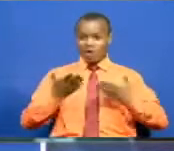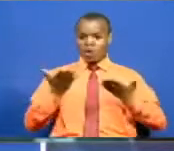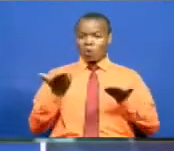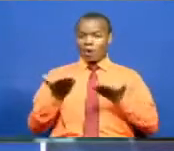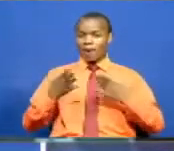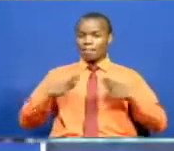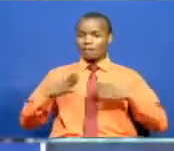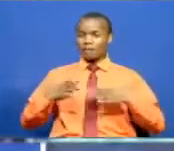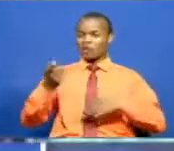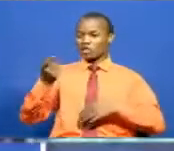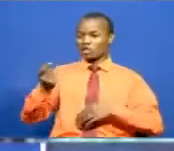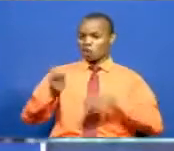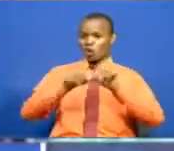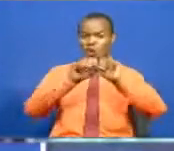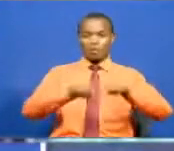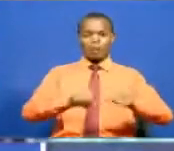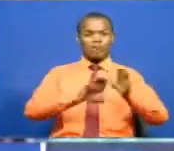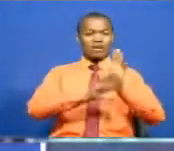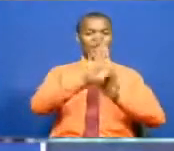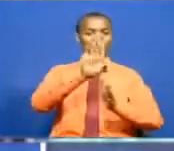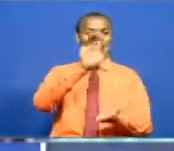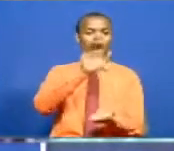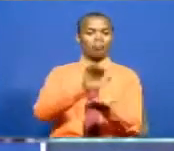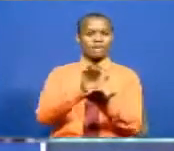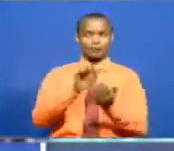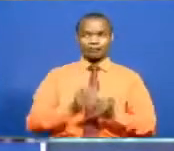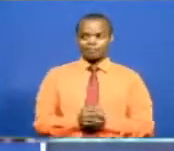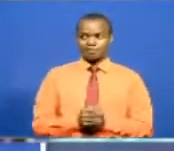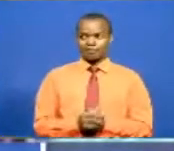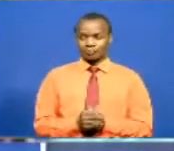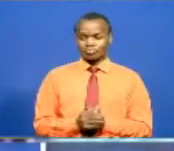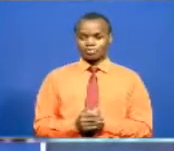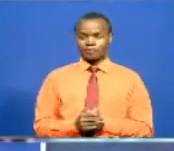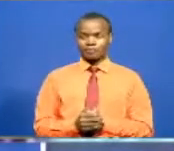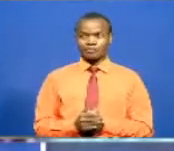developmental allocation. We should not allow